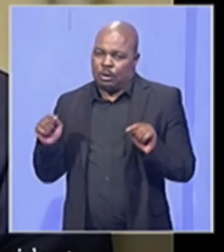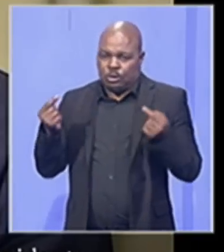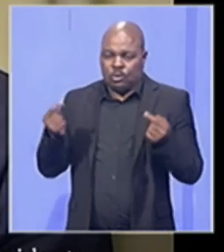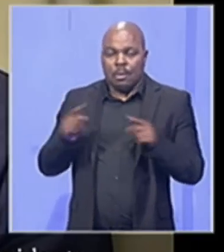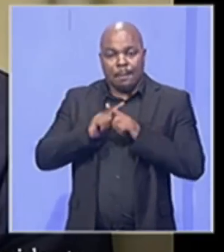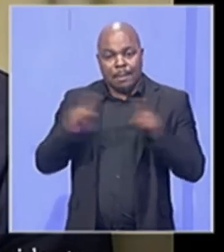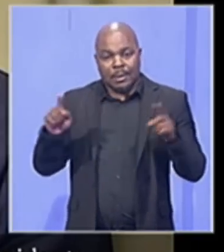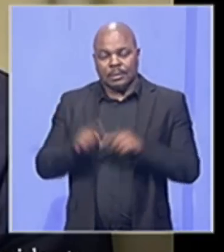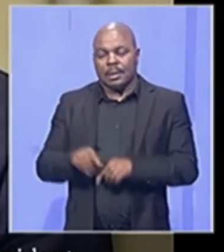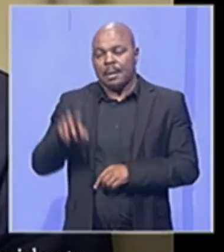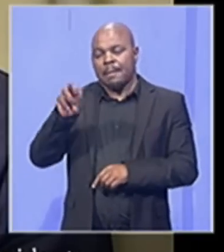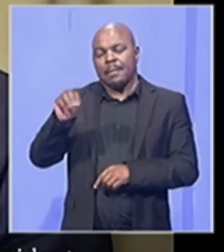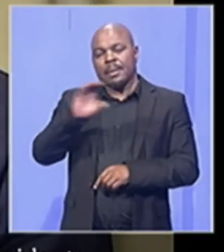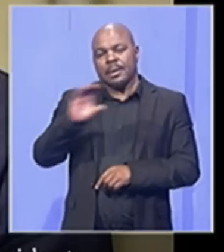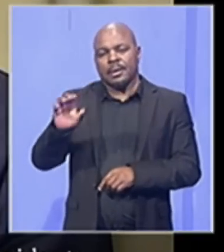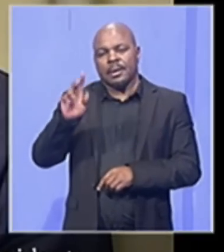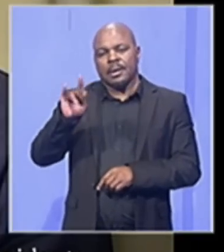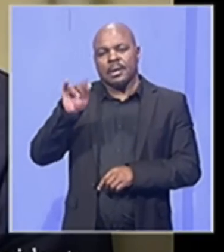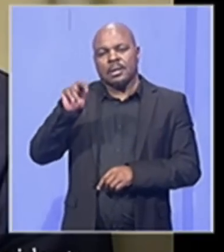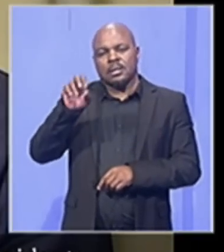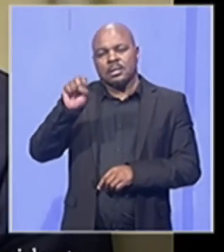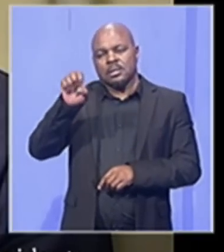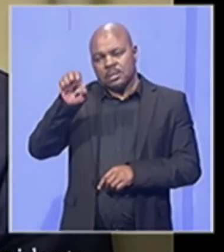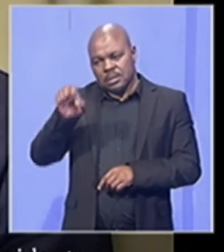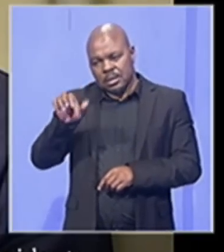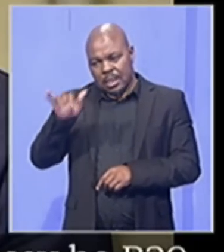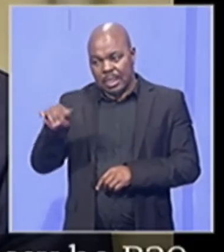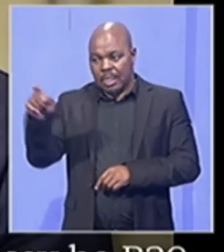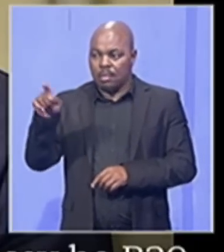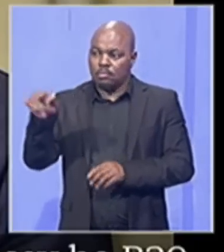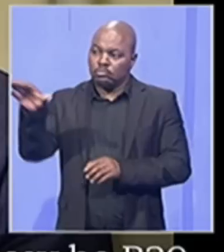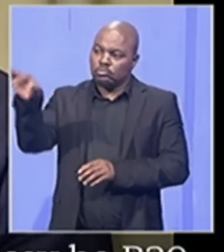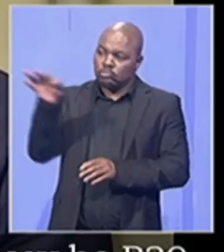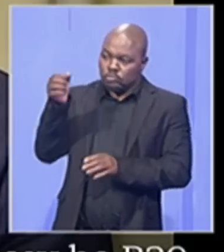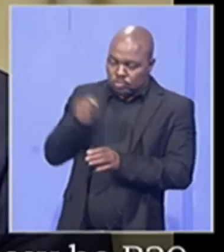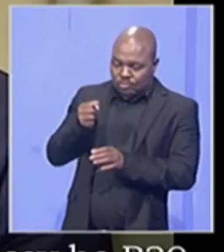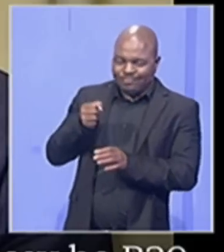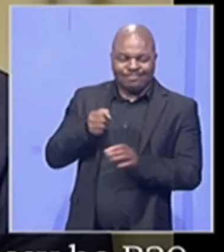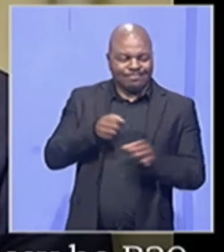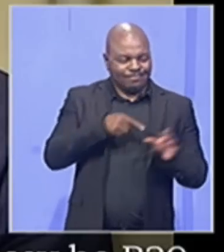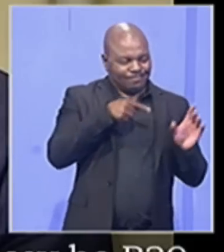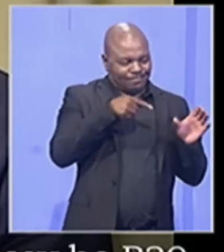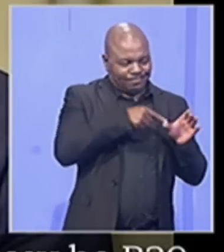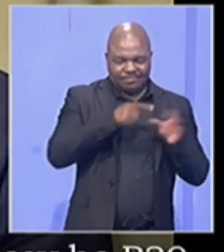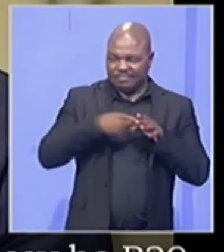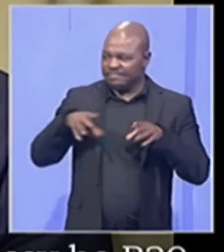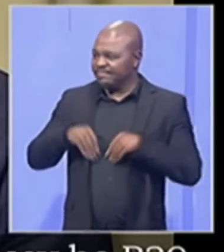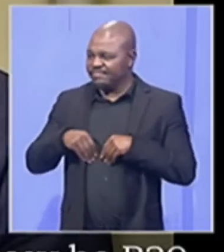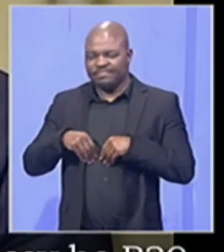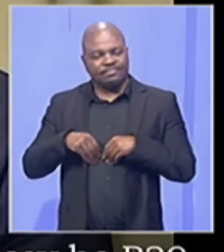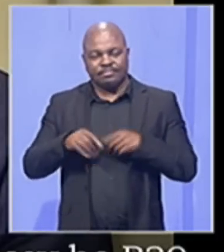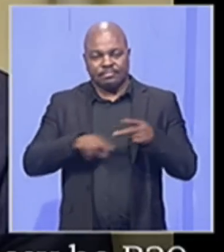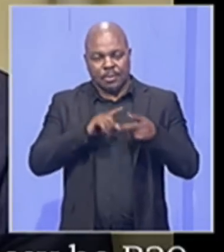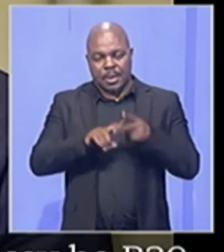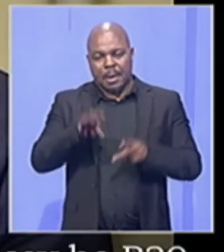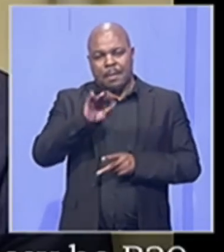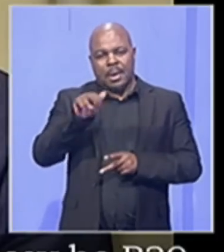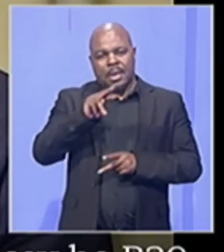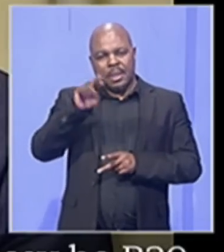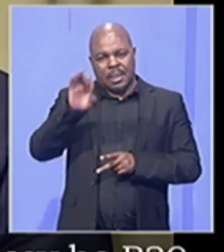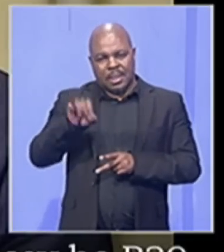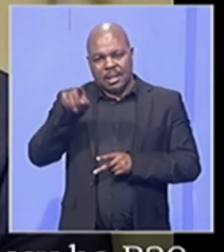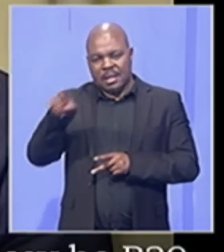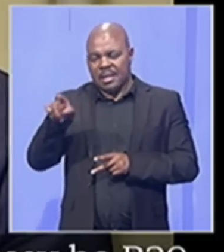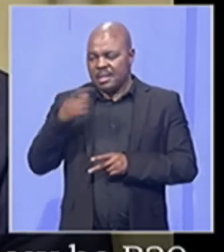the appointment of McKinsey in this regard. Similarly, the presidency does not condone the inclusion of Bain in supporting